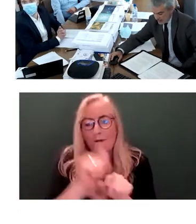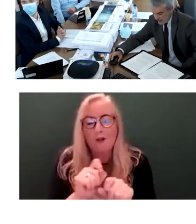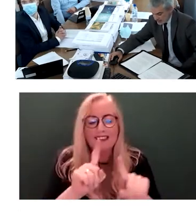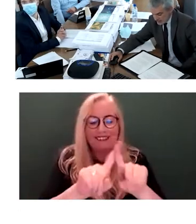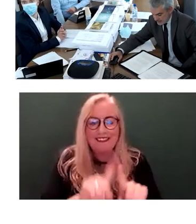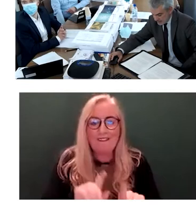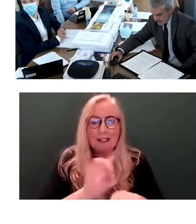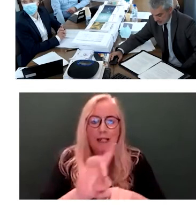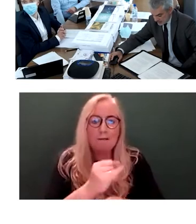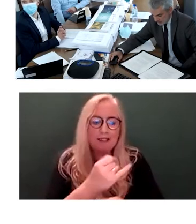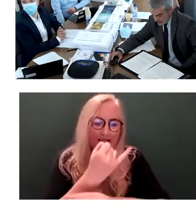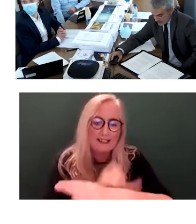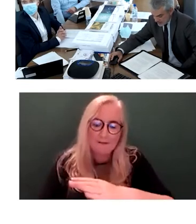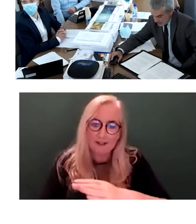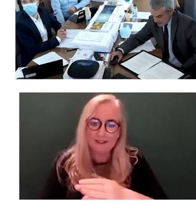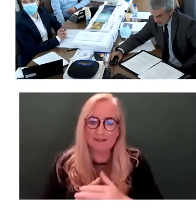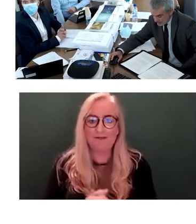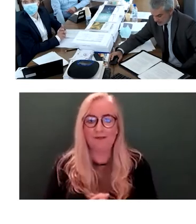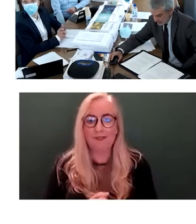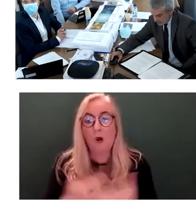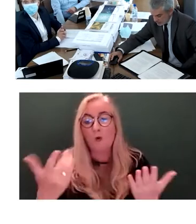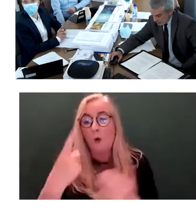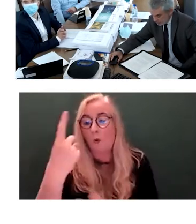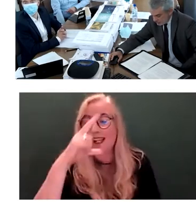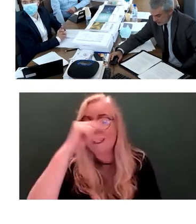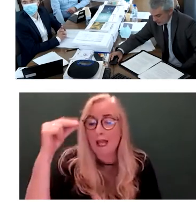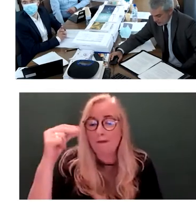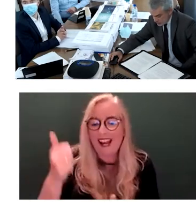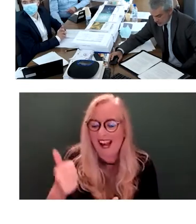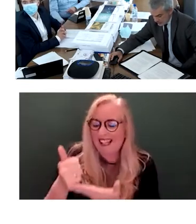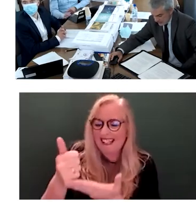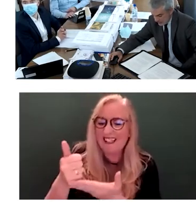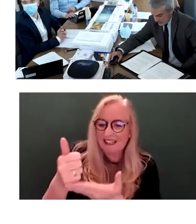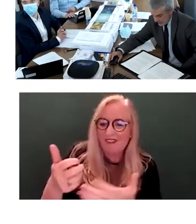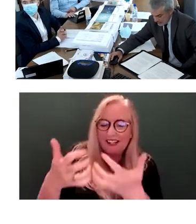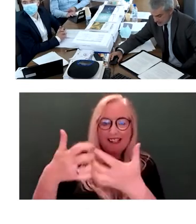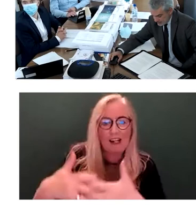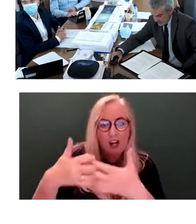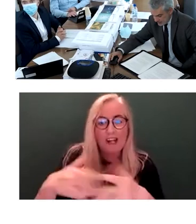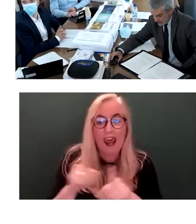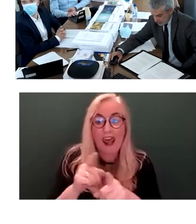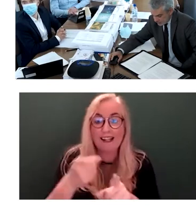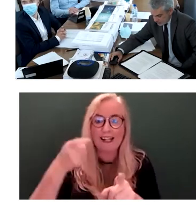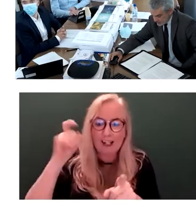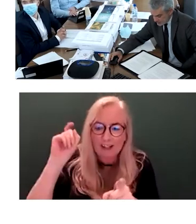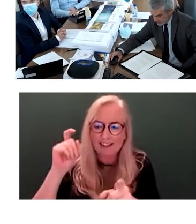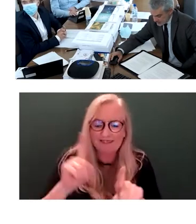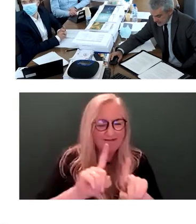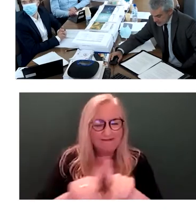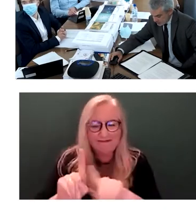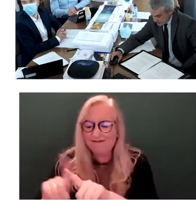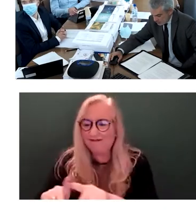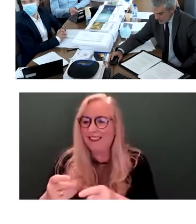potentially less disabling. An example of assistive technology include the different visual and hearing aids, or for instance,